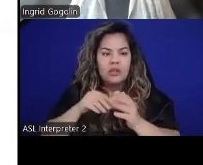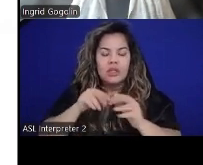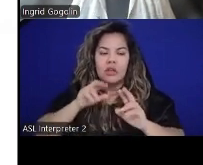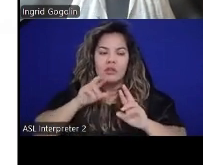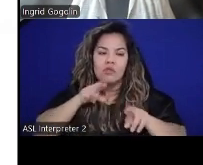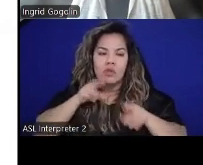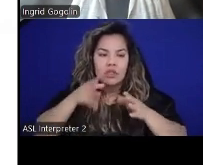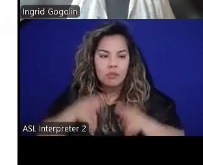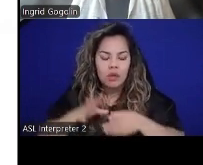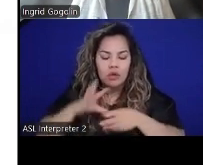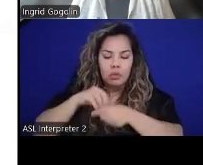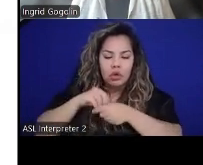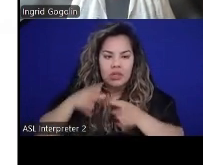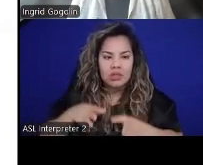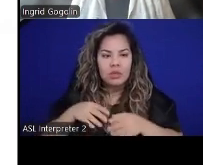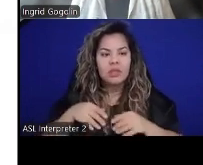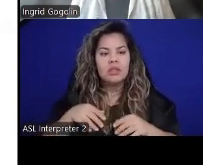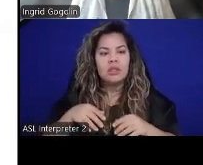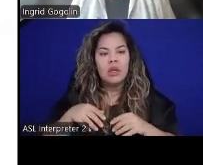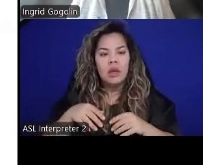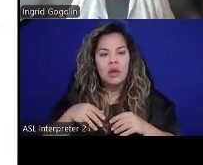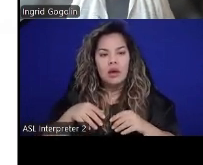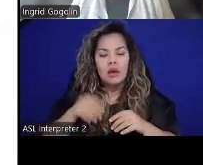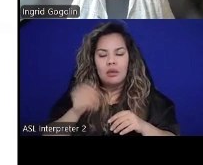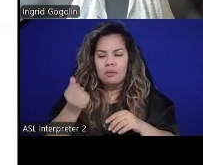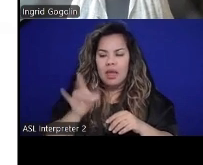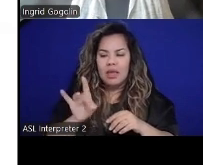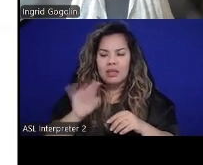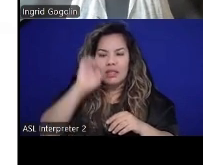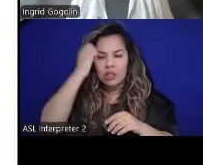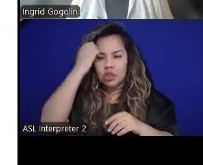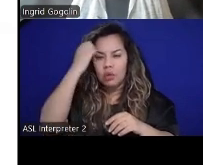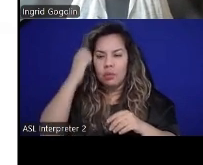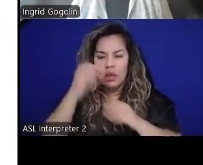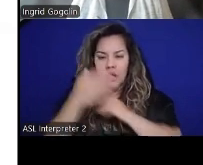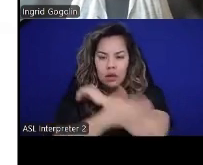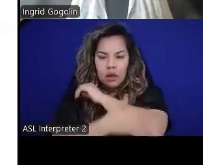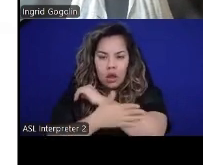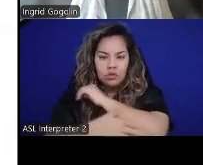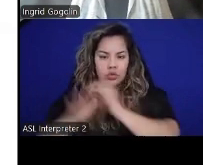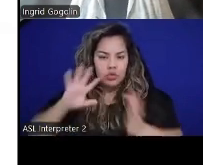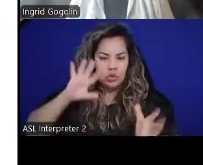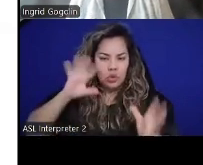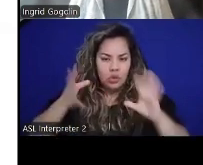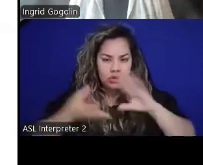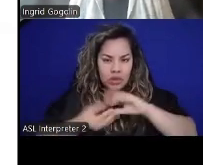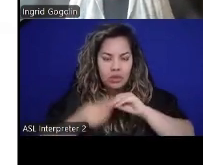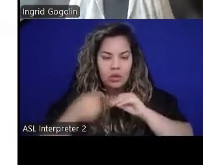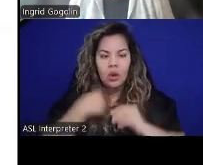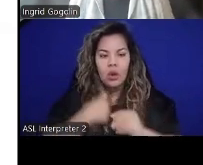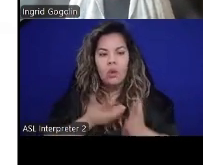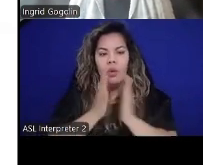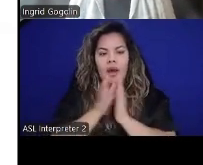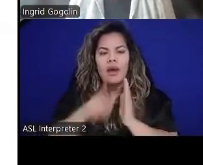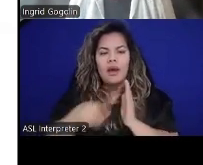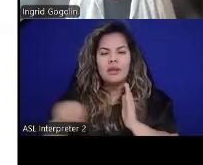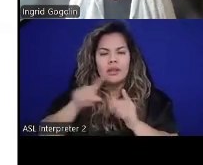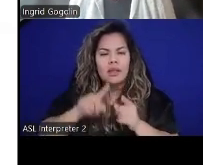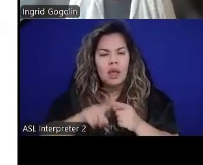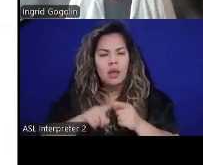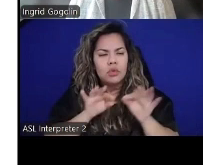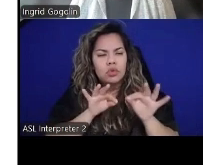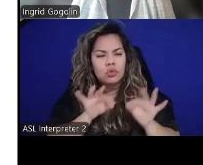respondents in 18 European countries, and we asked them to highlight their most important